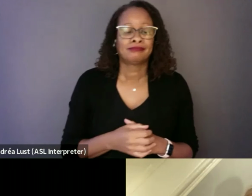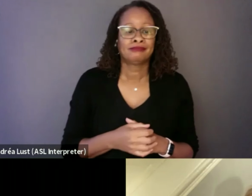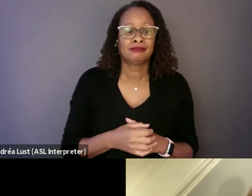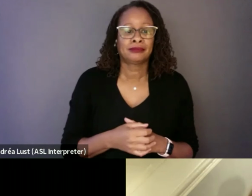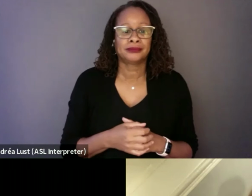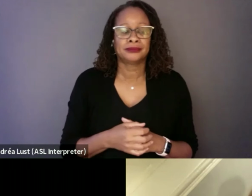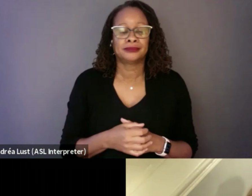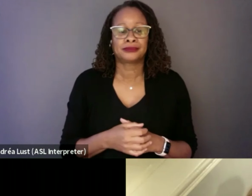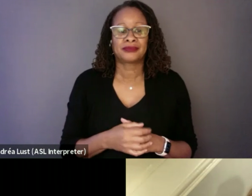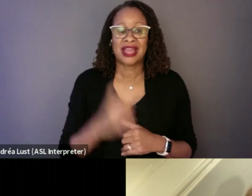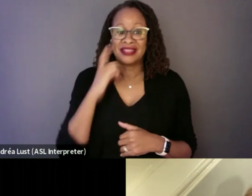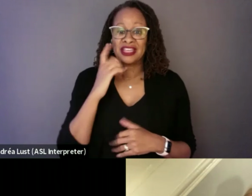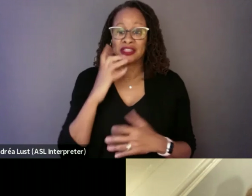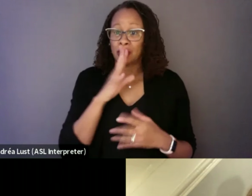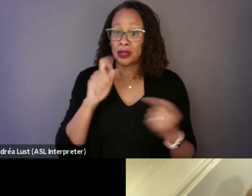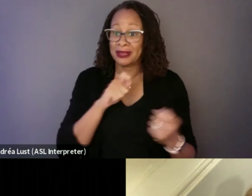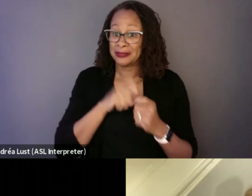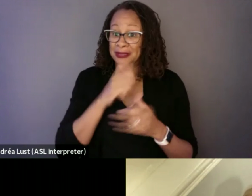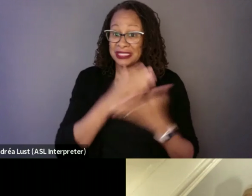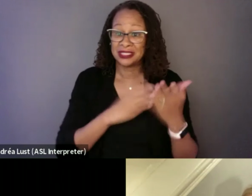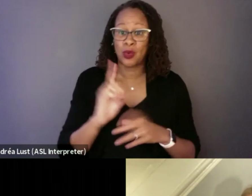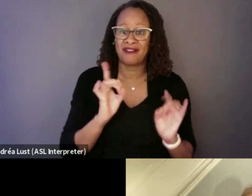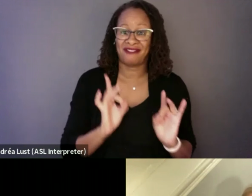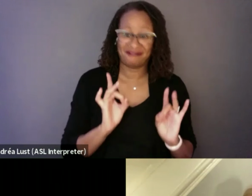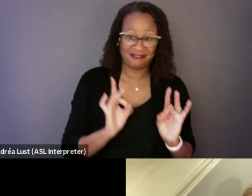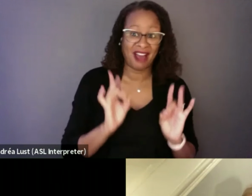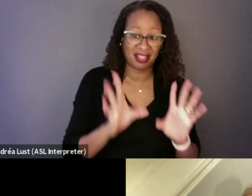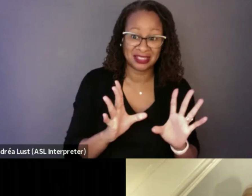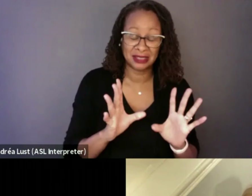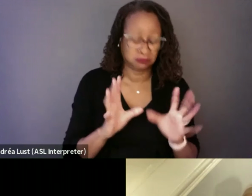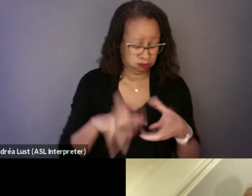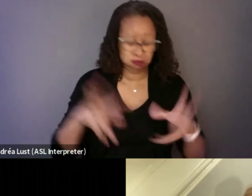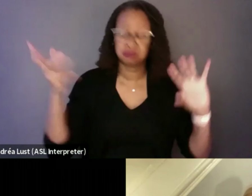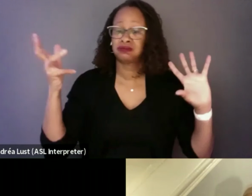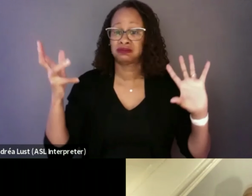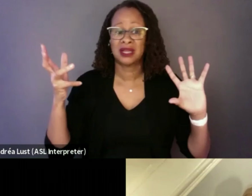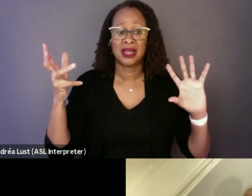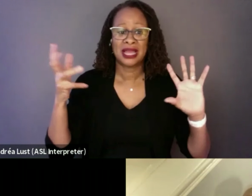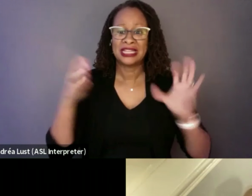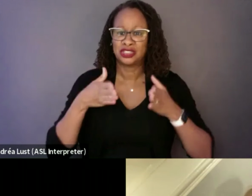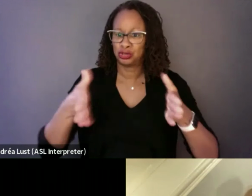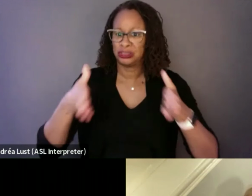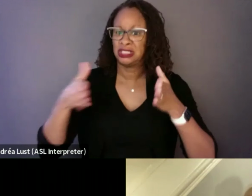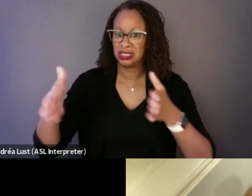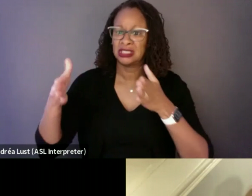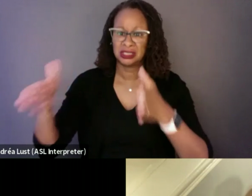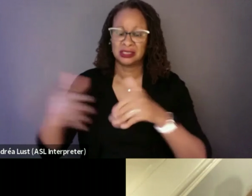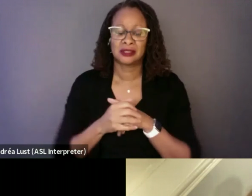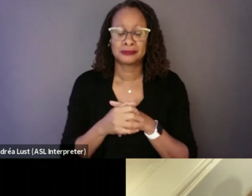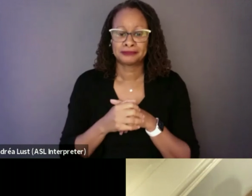I think you're referring to a particular scene in the film where violence erupted in the street.